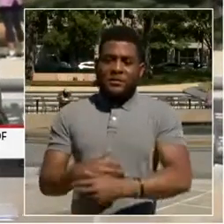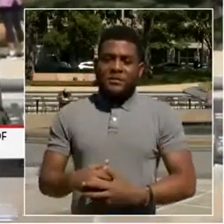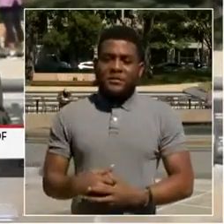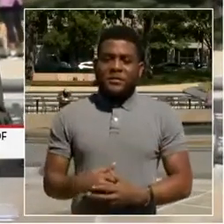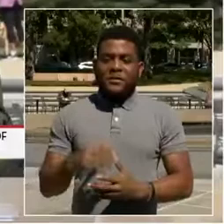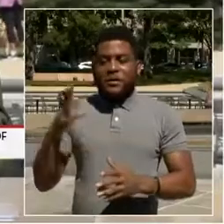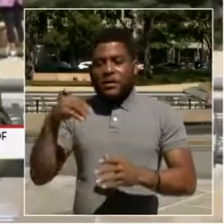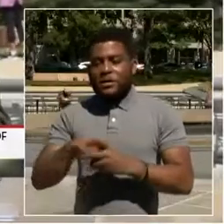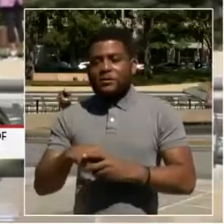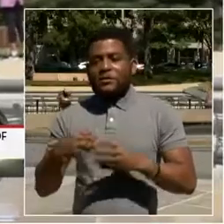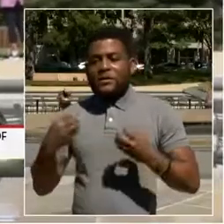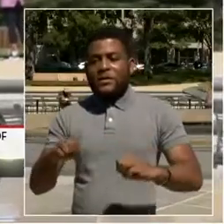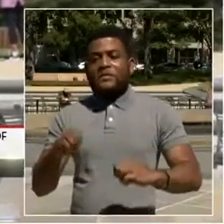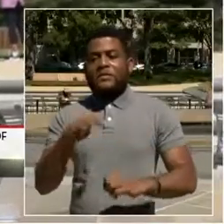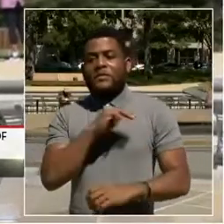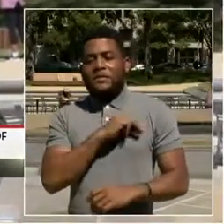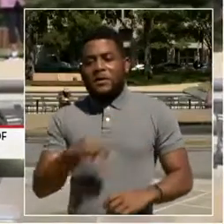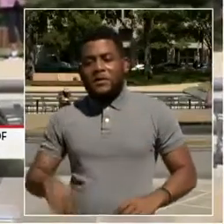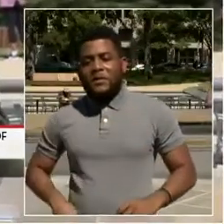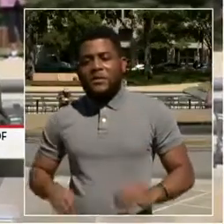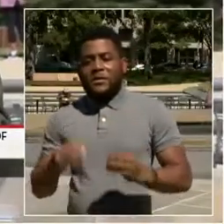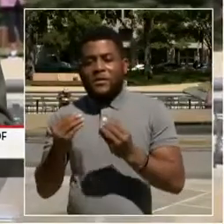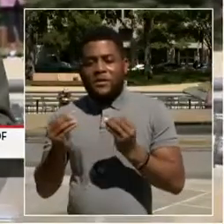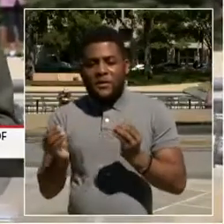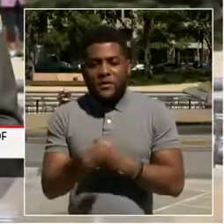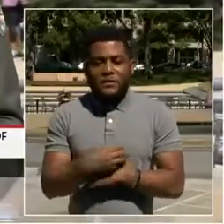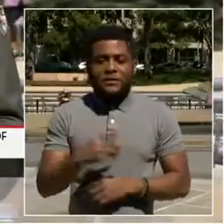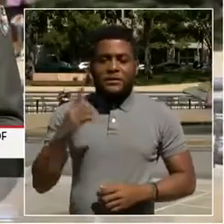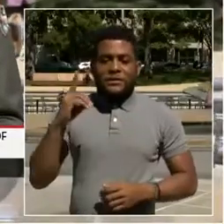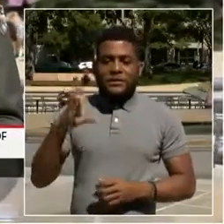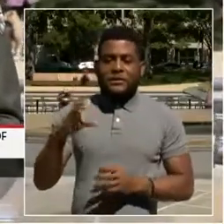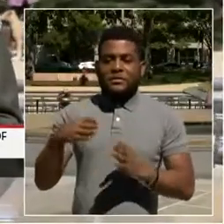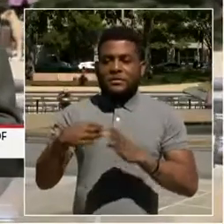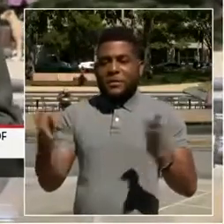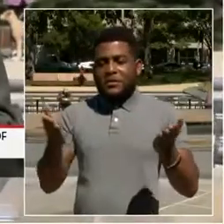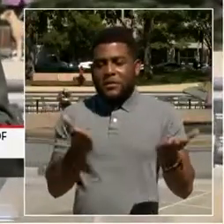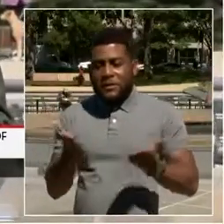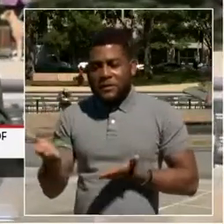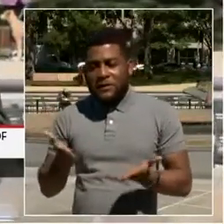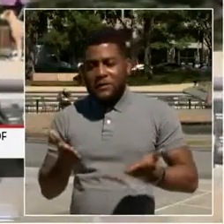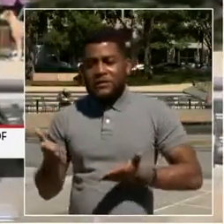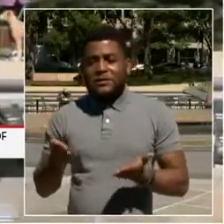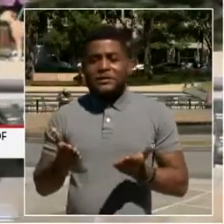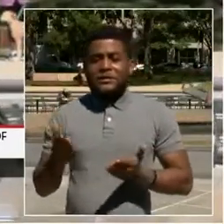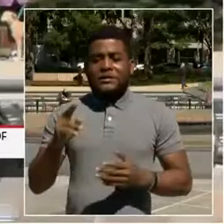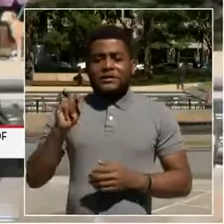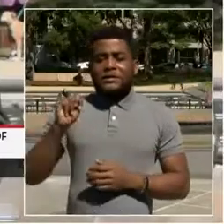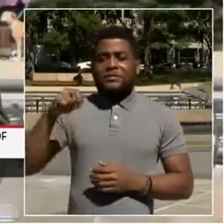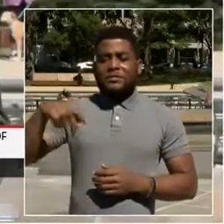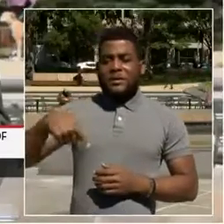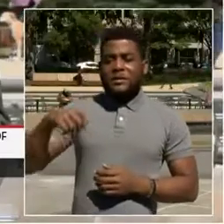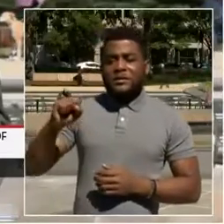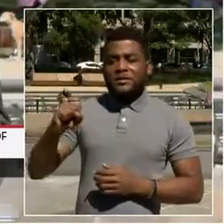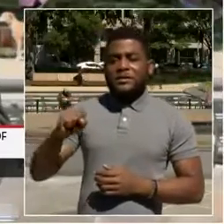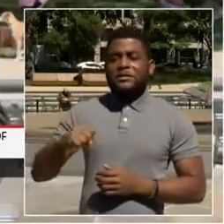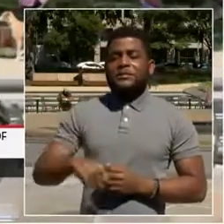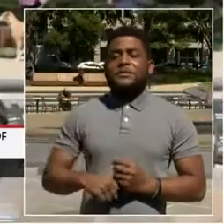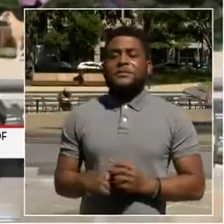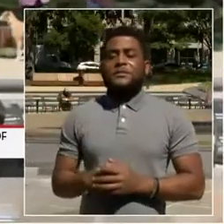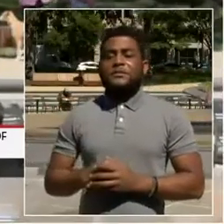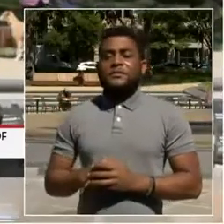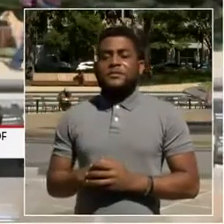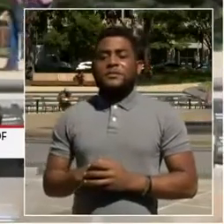the D.C. Department of General Services, D.C. Department of Public Recreation, Downtown D.C., and the National Park